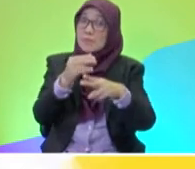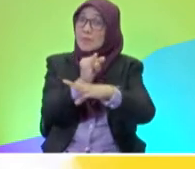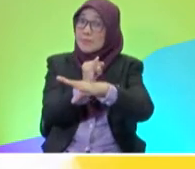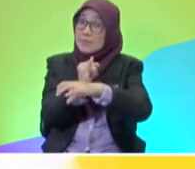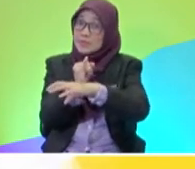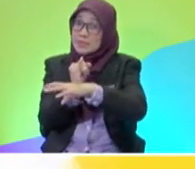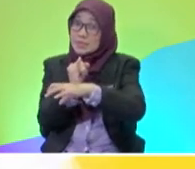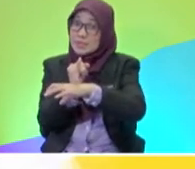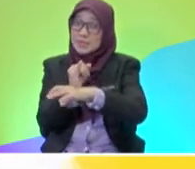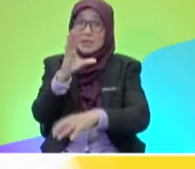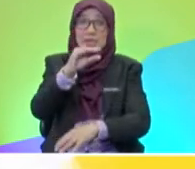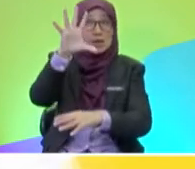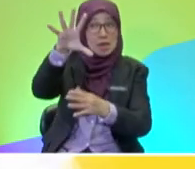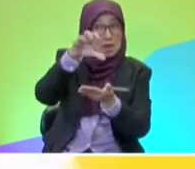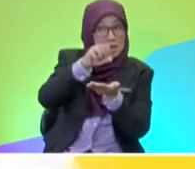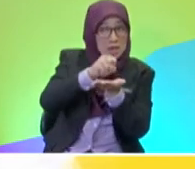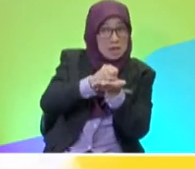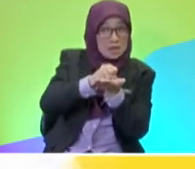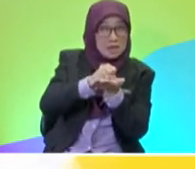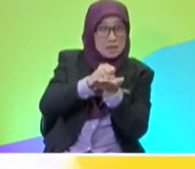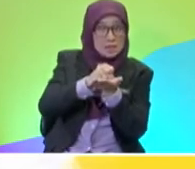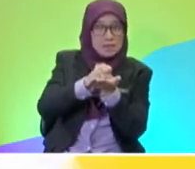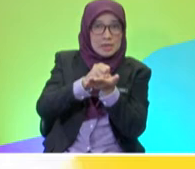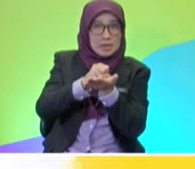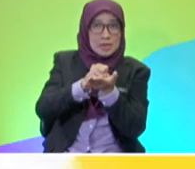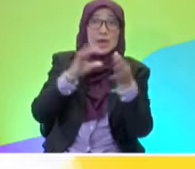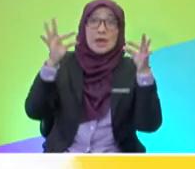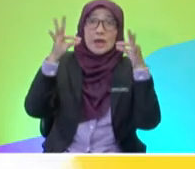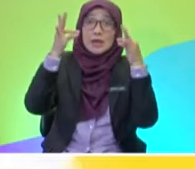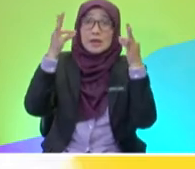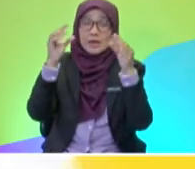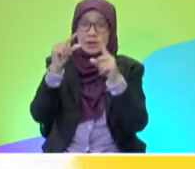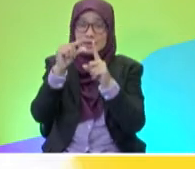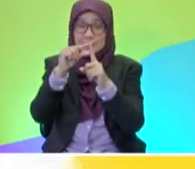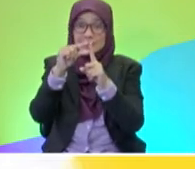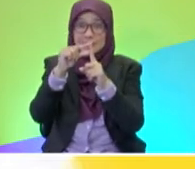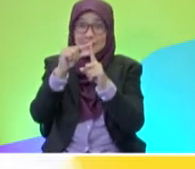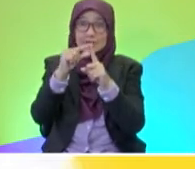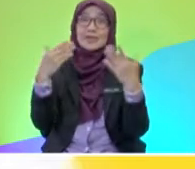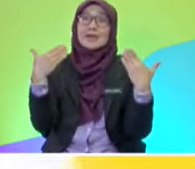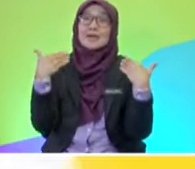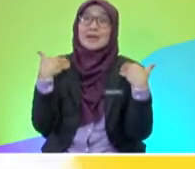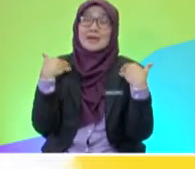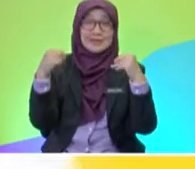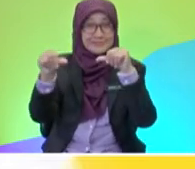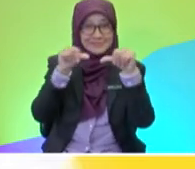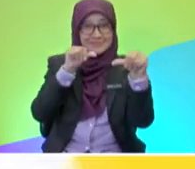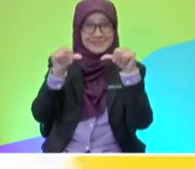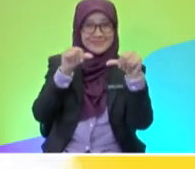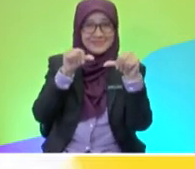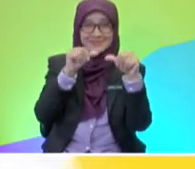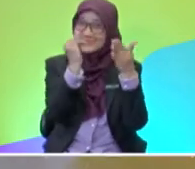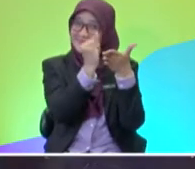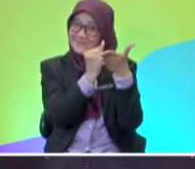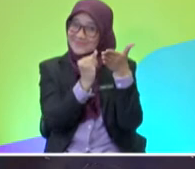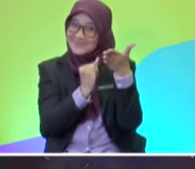are going to copy familiar words in legible print in our craft activity. Oh, that is interesting. We have